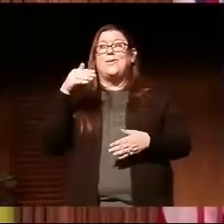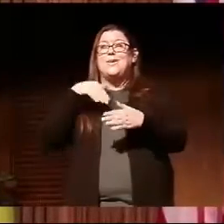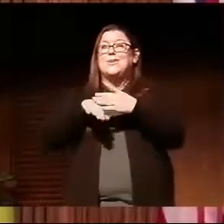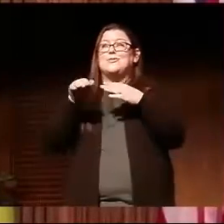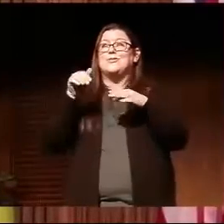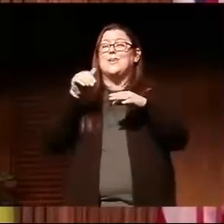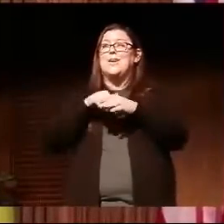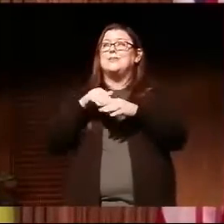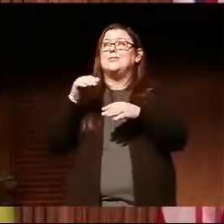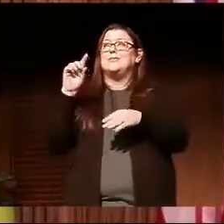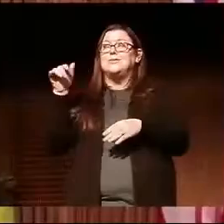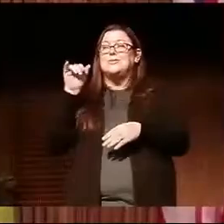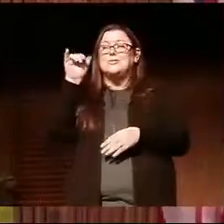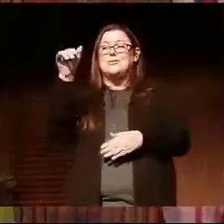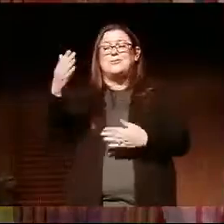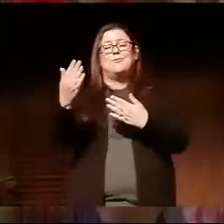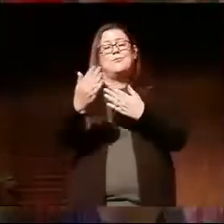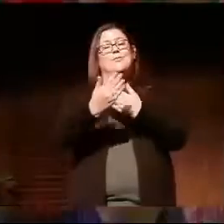Only believe.